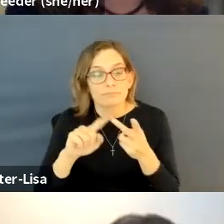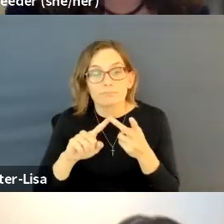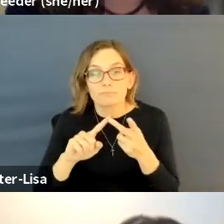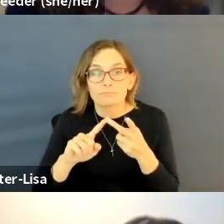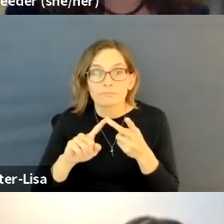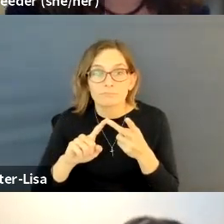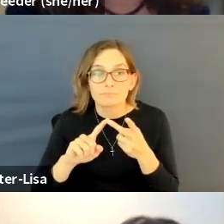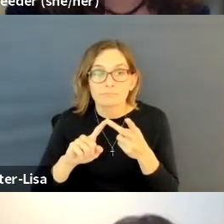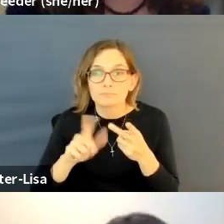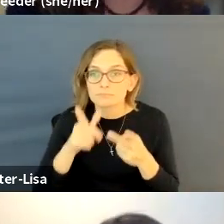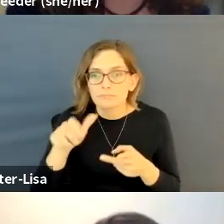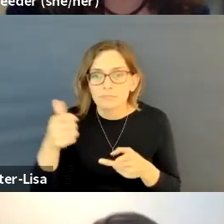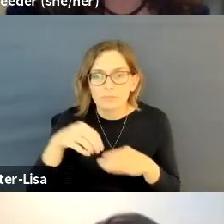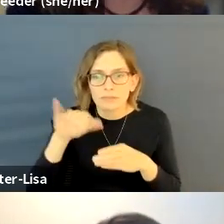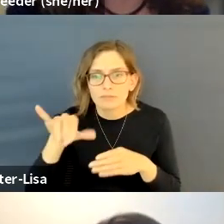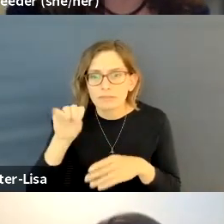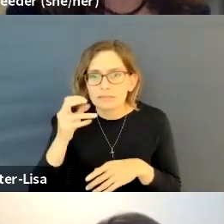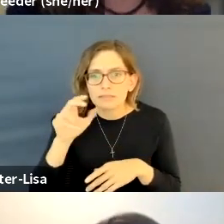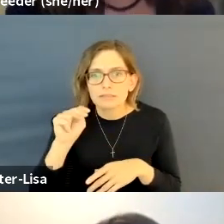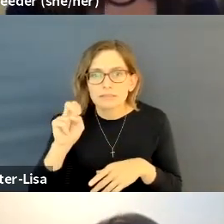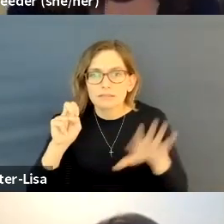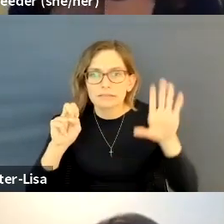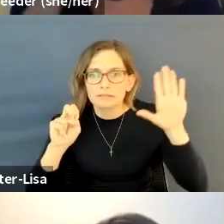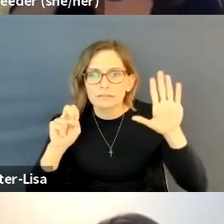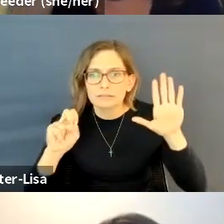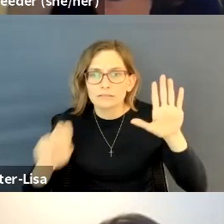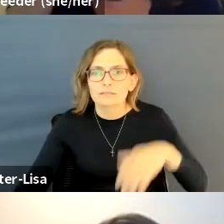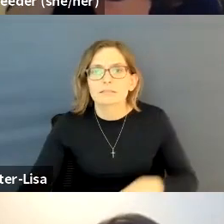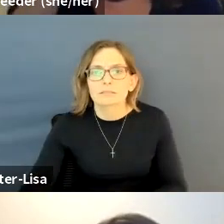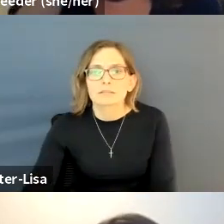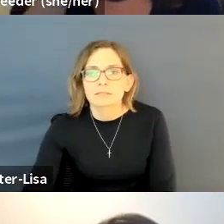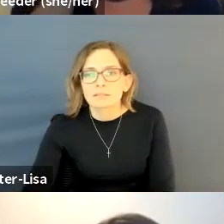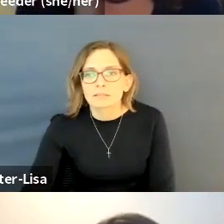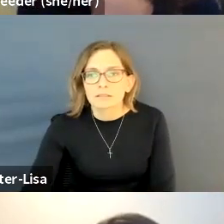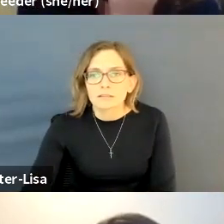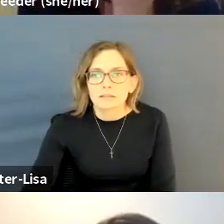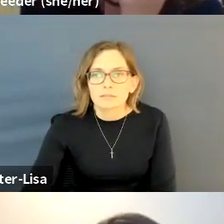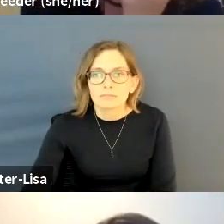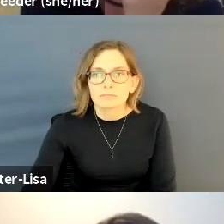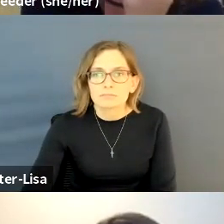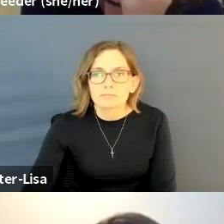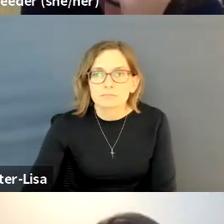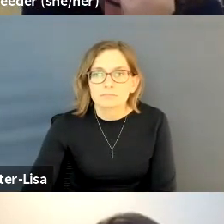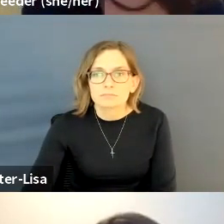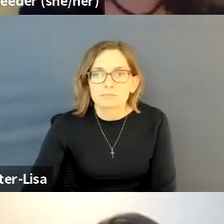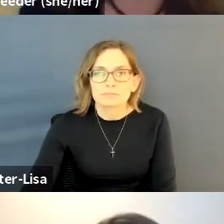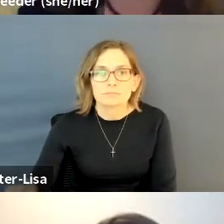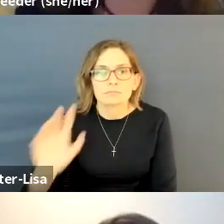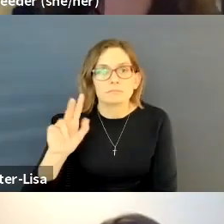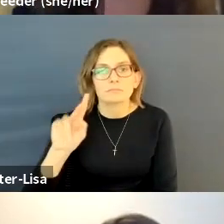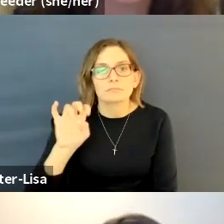see, who else is in that scene? Do you wanna identify yourselves, unmute and? Great, so Kellum, Bailey, Chelsea,